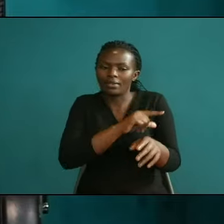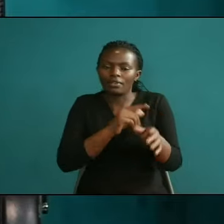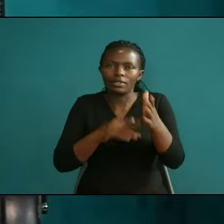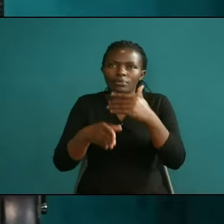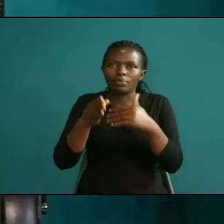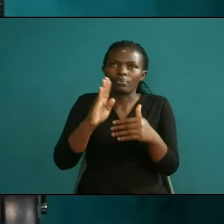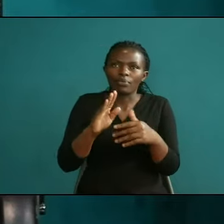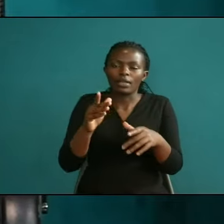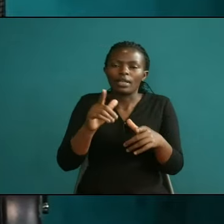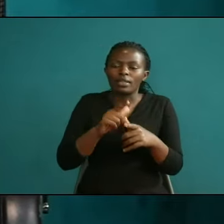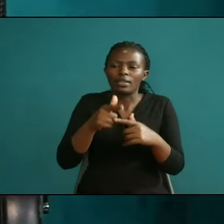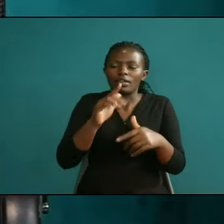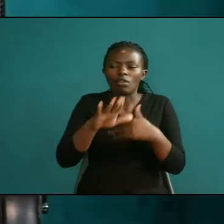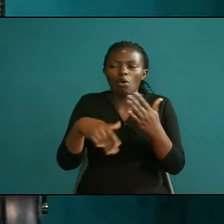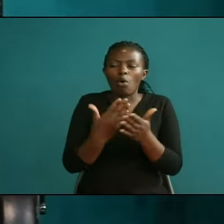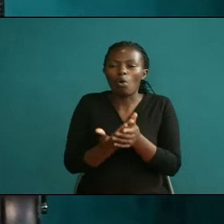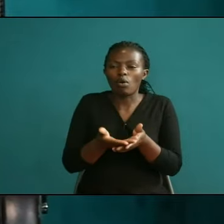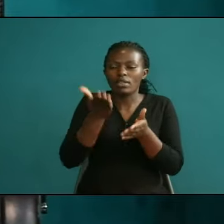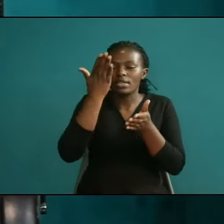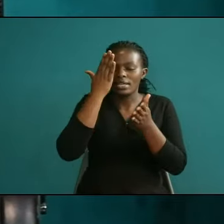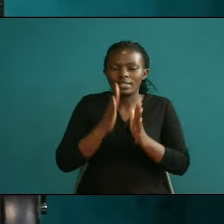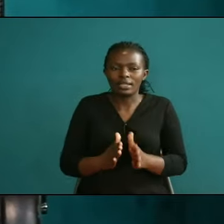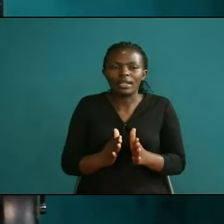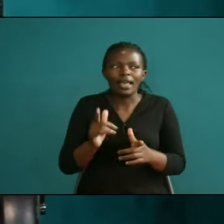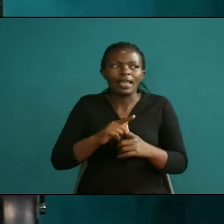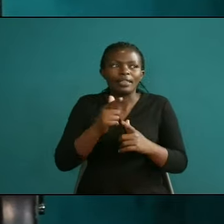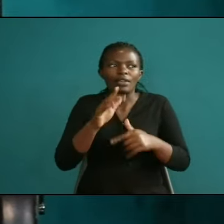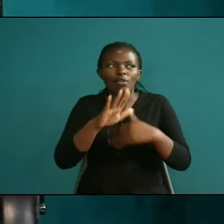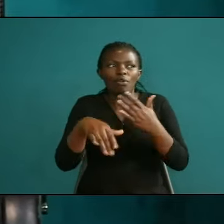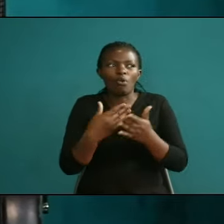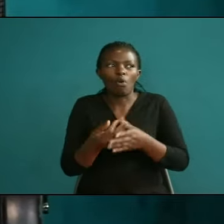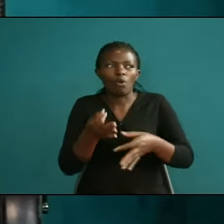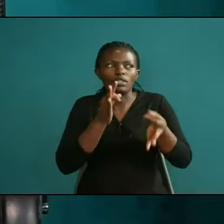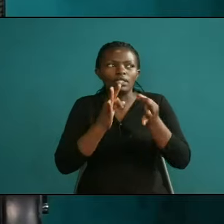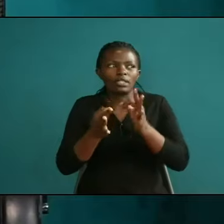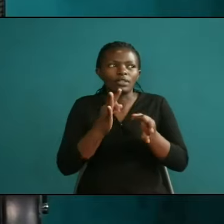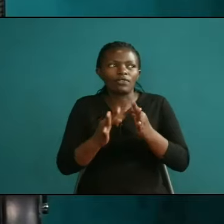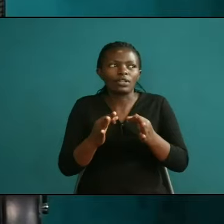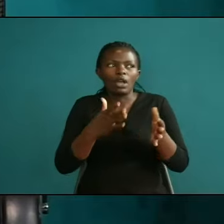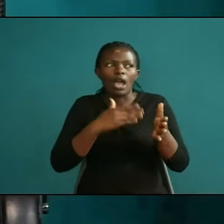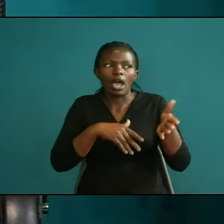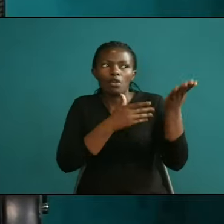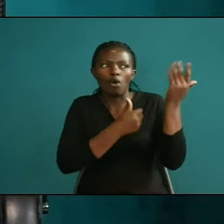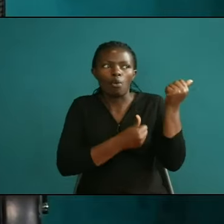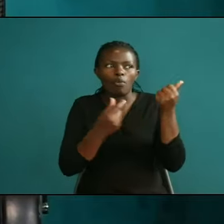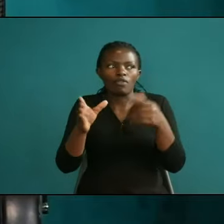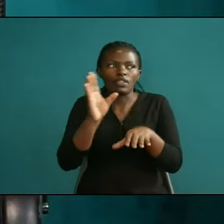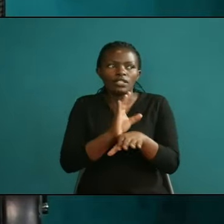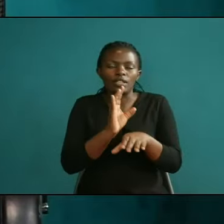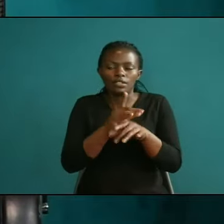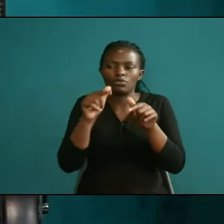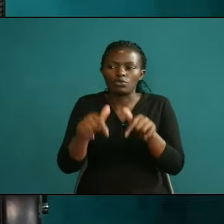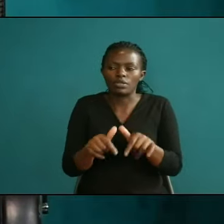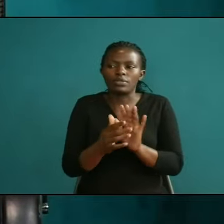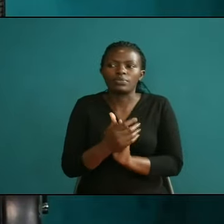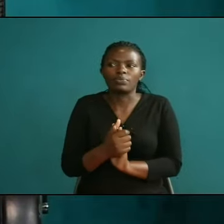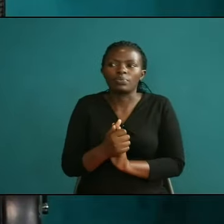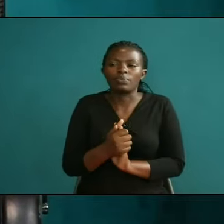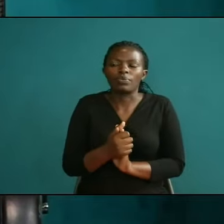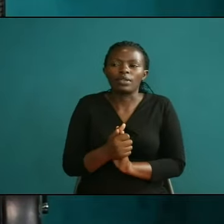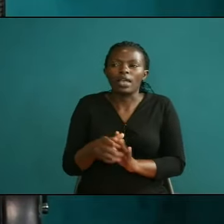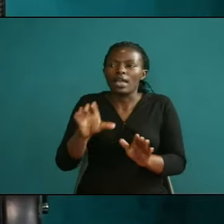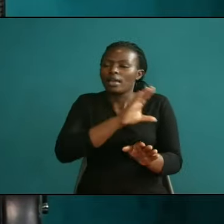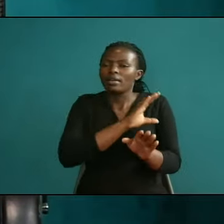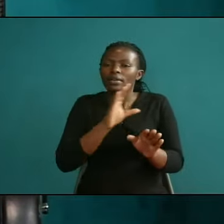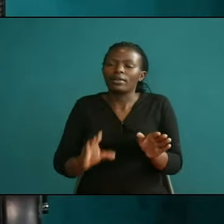then, their defense, their justification, and redemption, is the hope of the church today. The spotless robe of Christ's righteousness